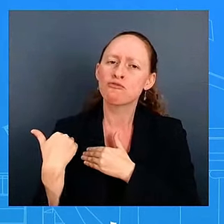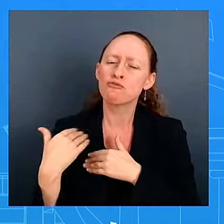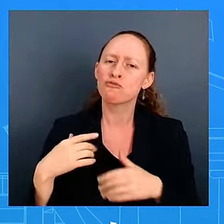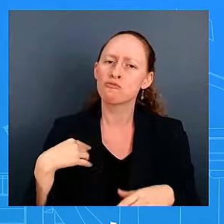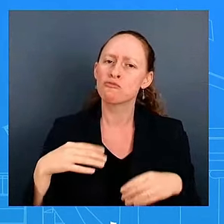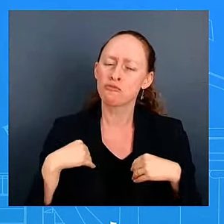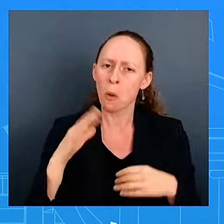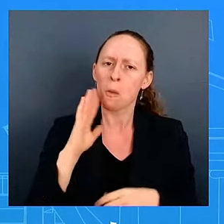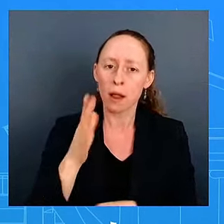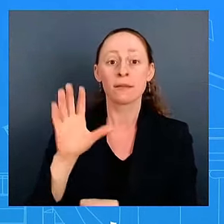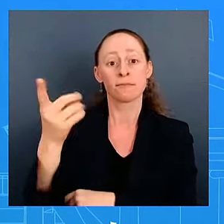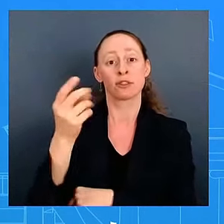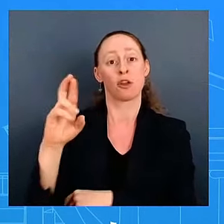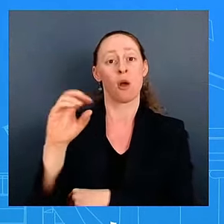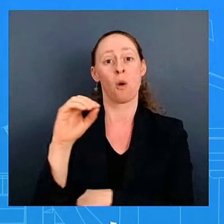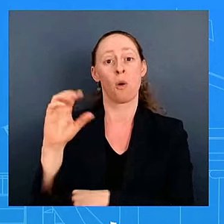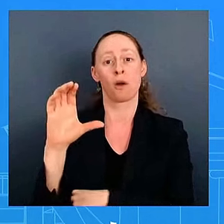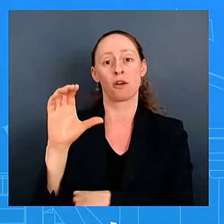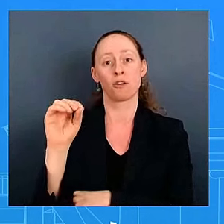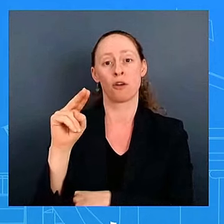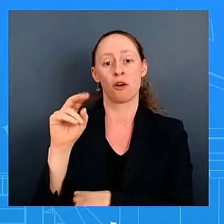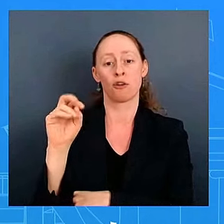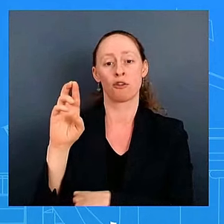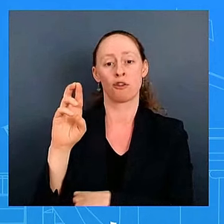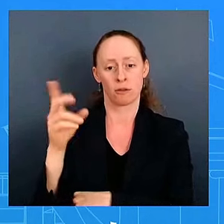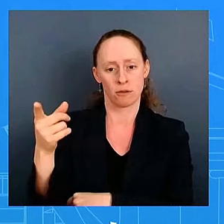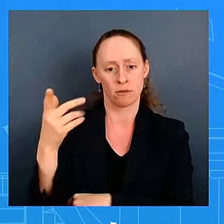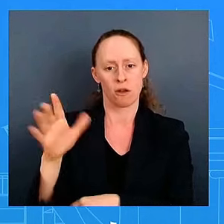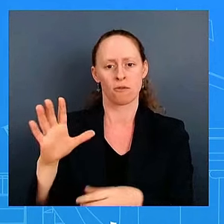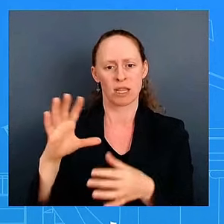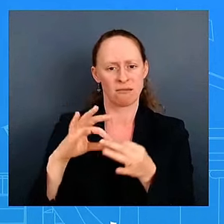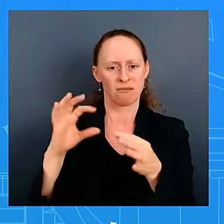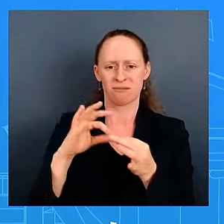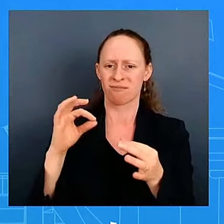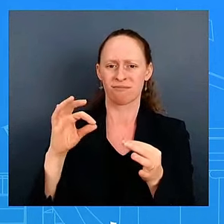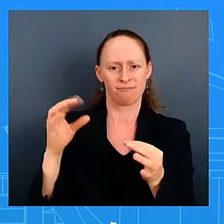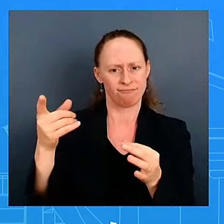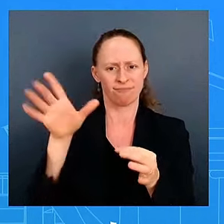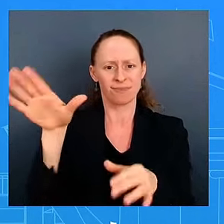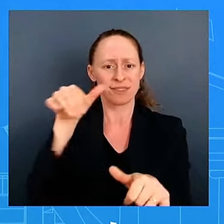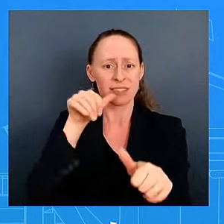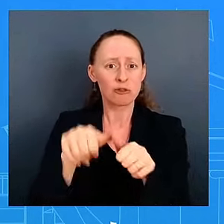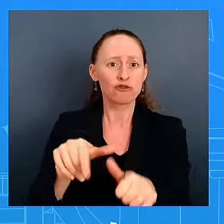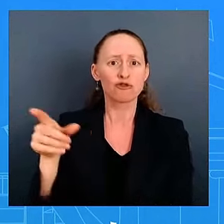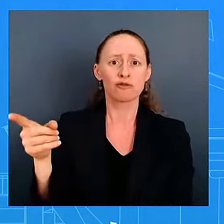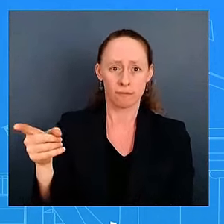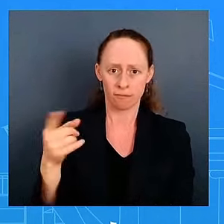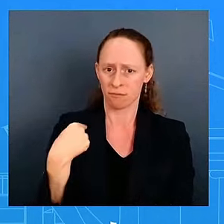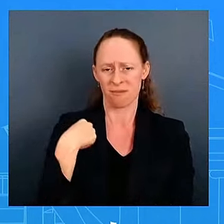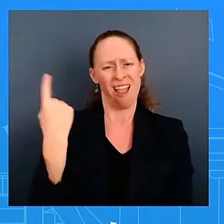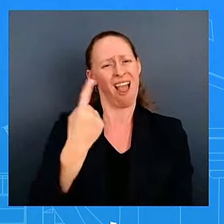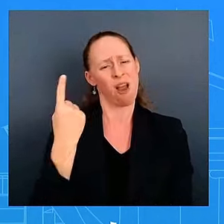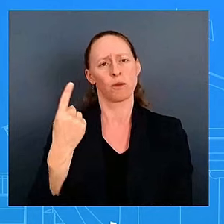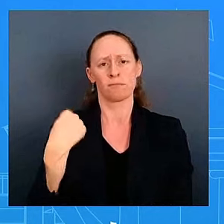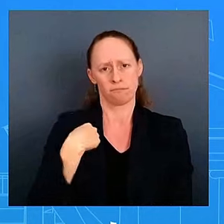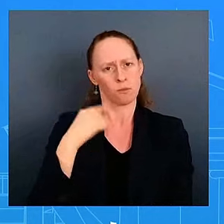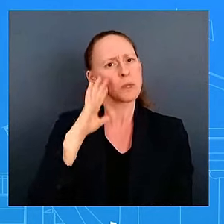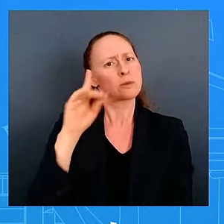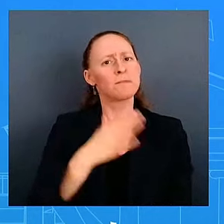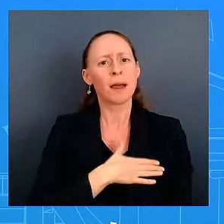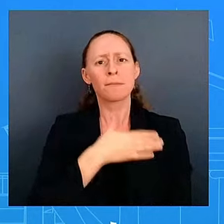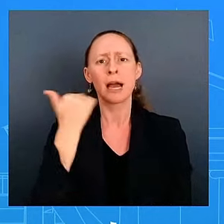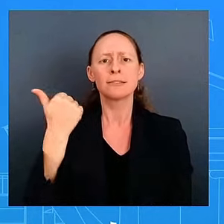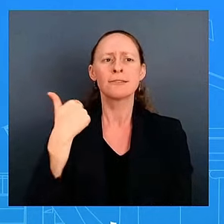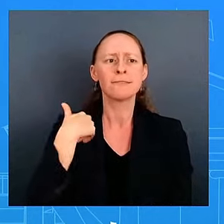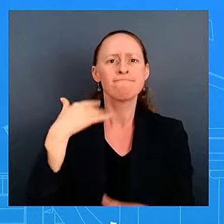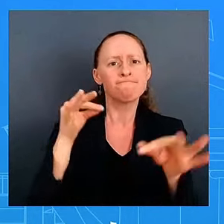I've always said, I've always been committed to doing the best I can to give you the information that we have. That is a commitment from the team. It has